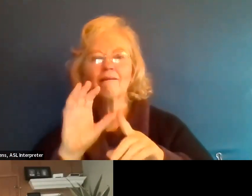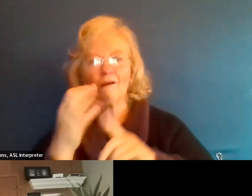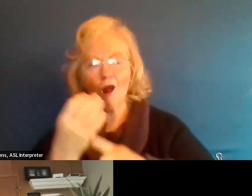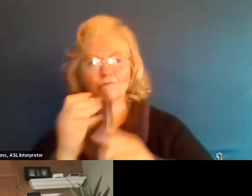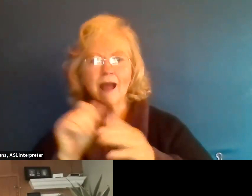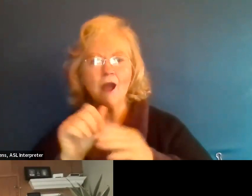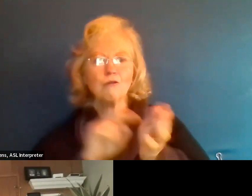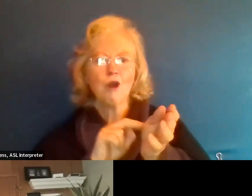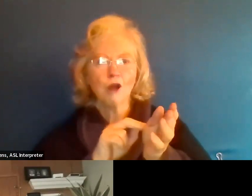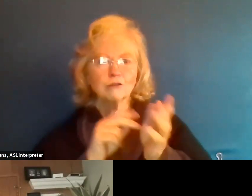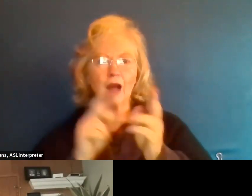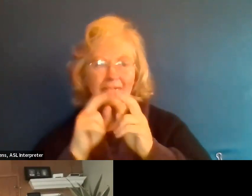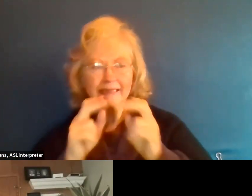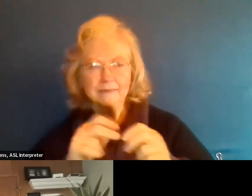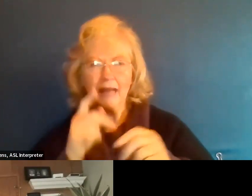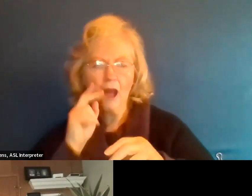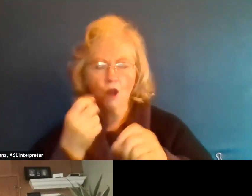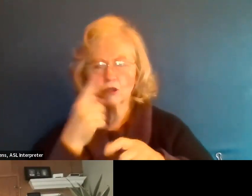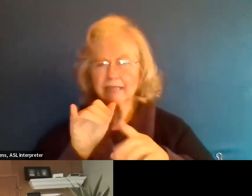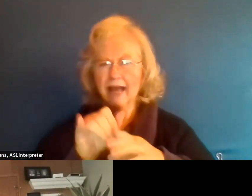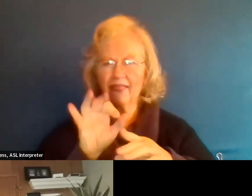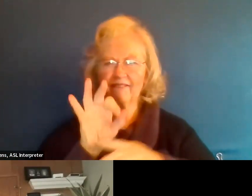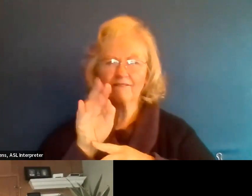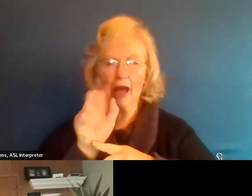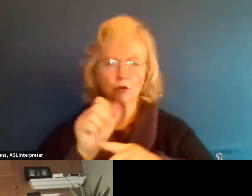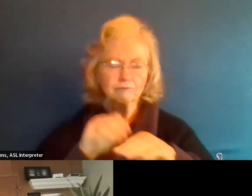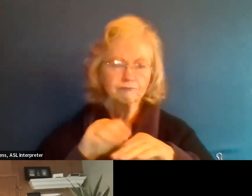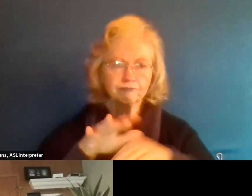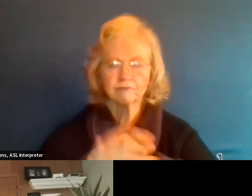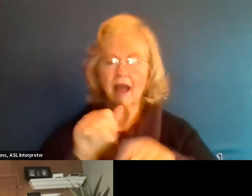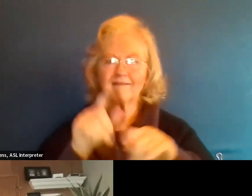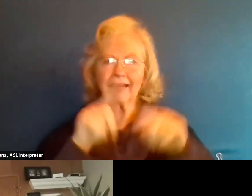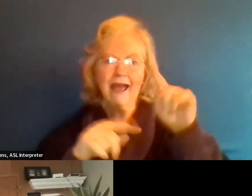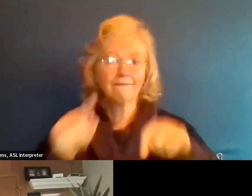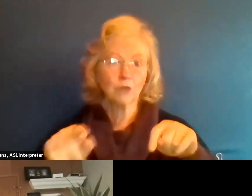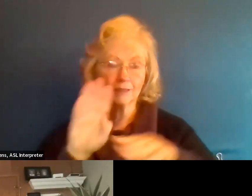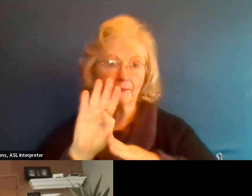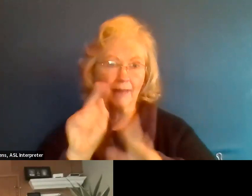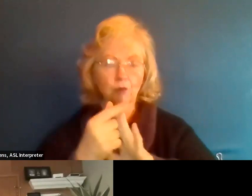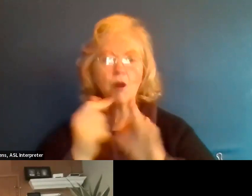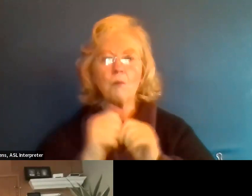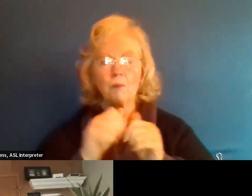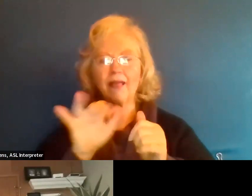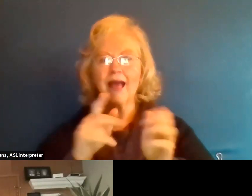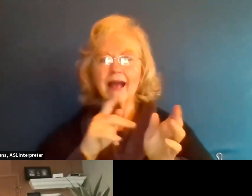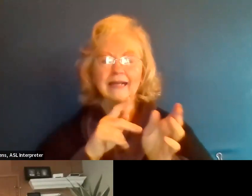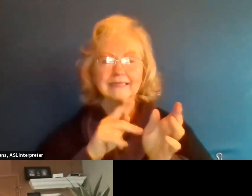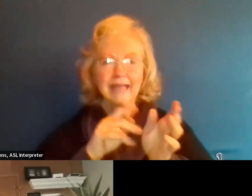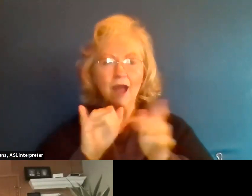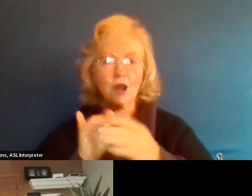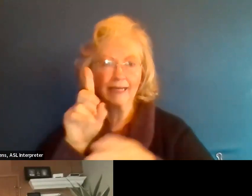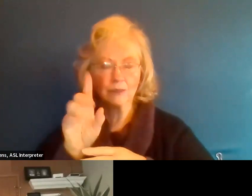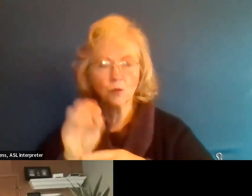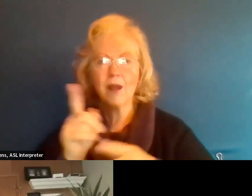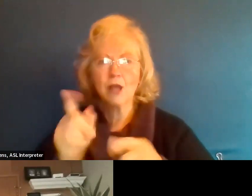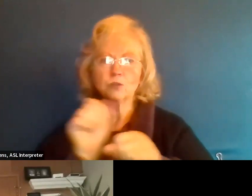assessments, understanding the factors influencing the assessment of patients of diverse backgrounds with psychotic disorders. She frequently teaches on working